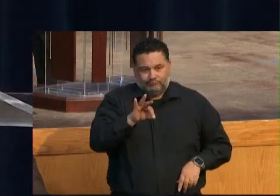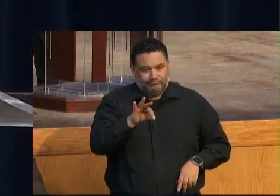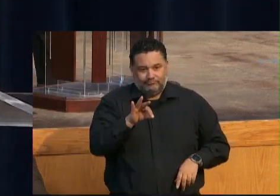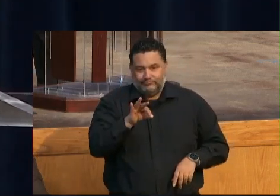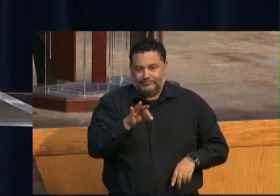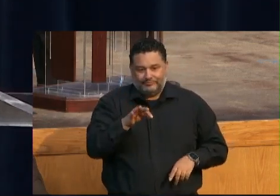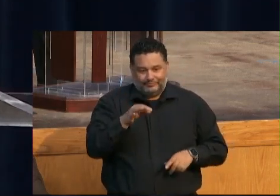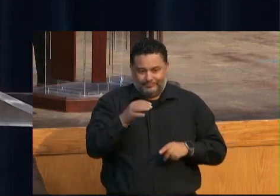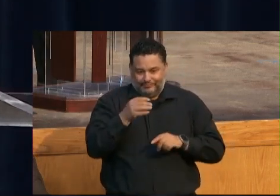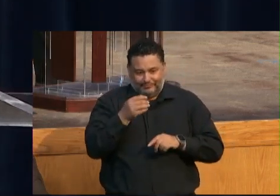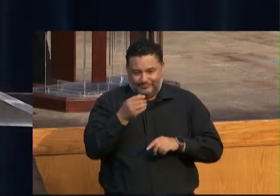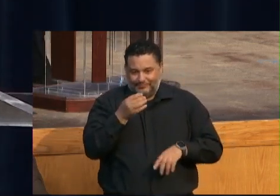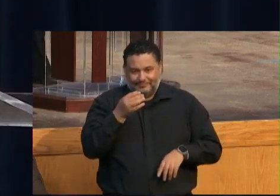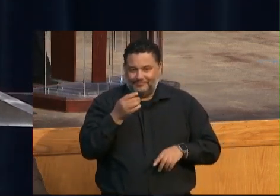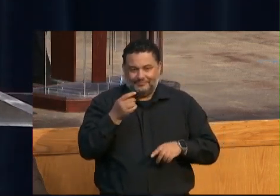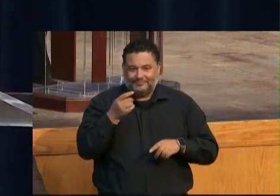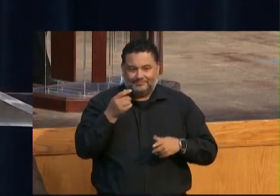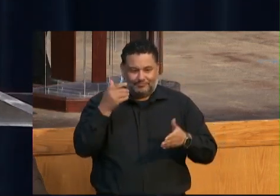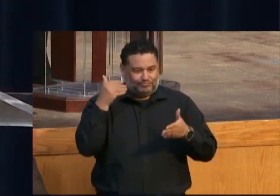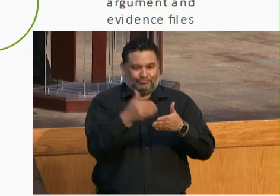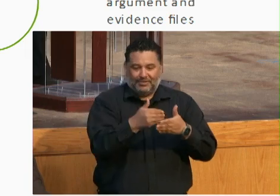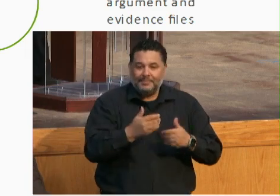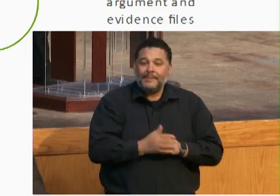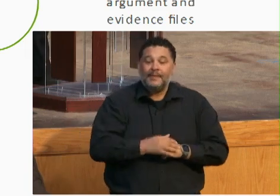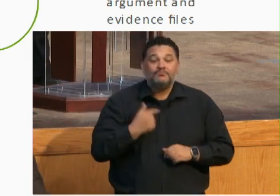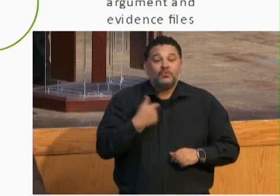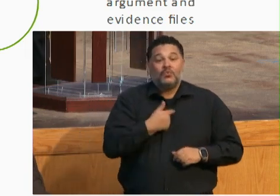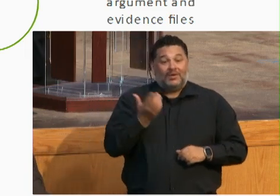we started preparing for this, this is